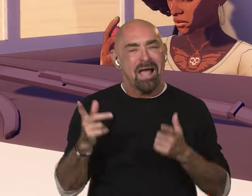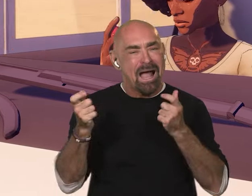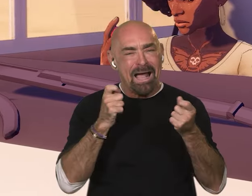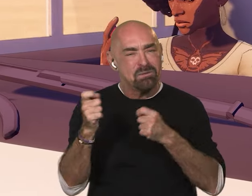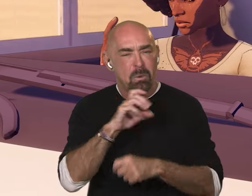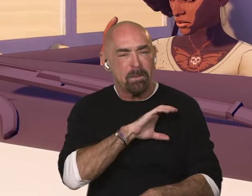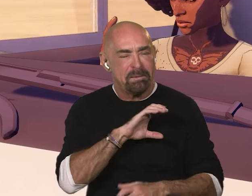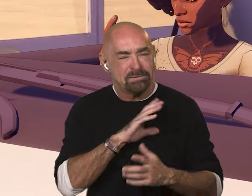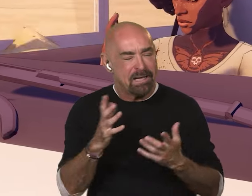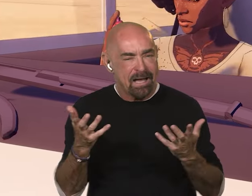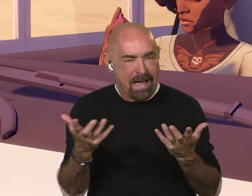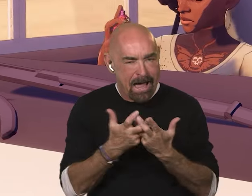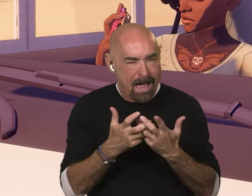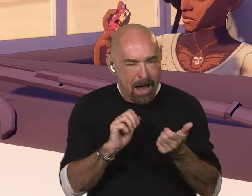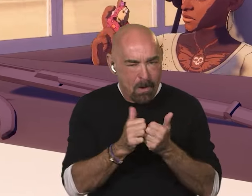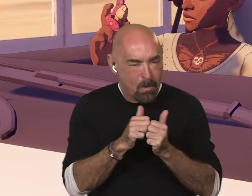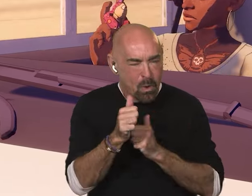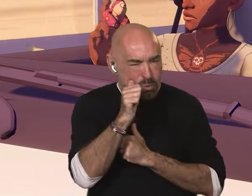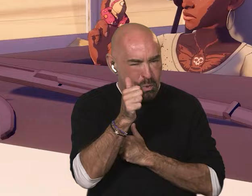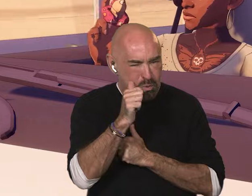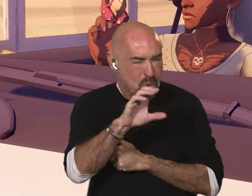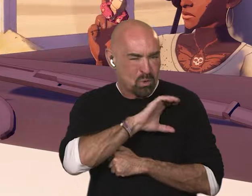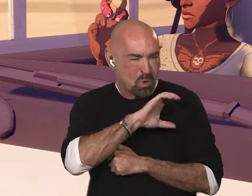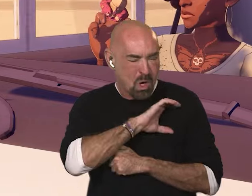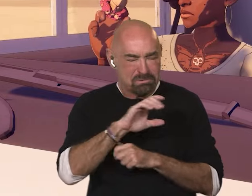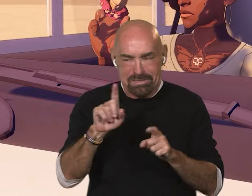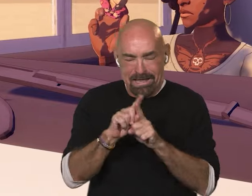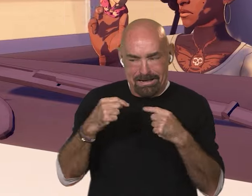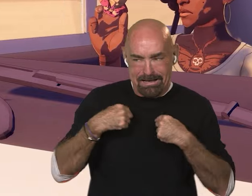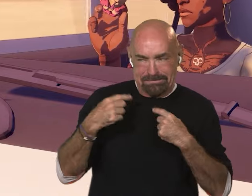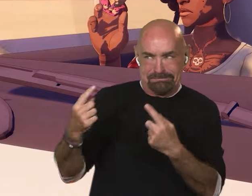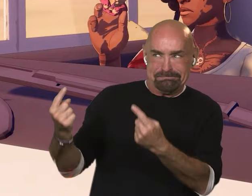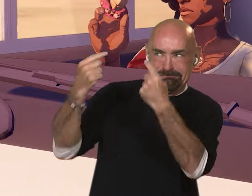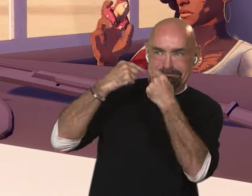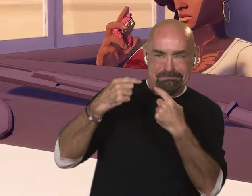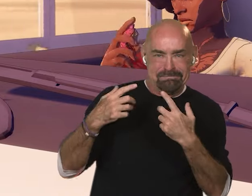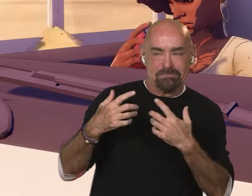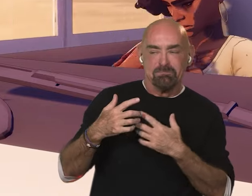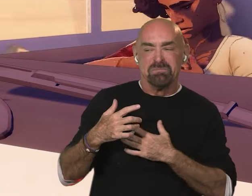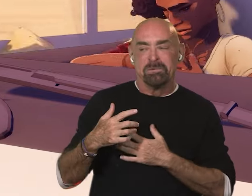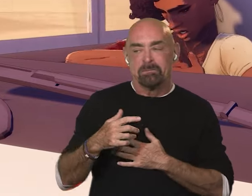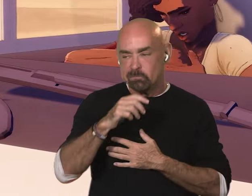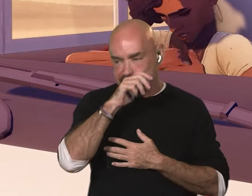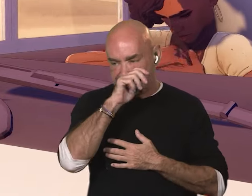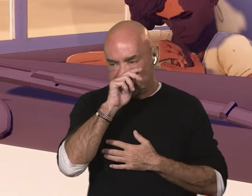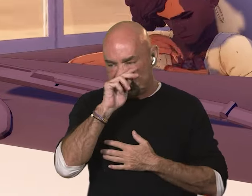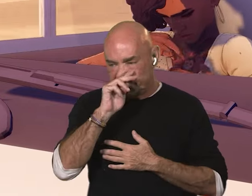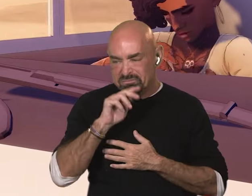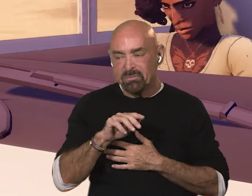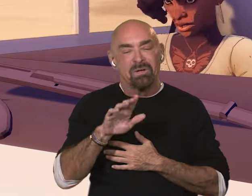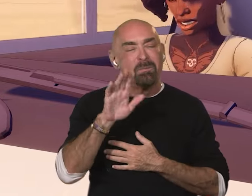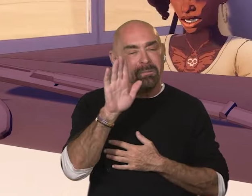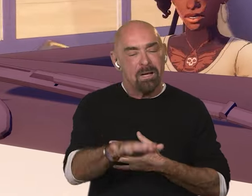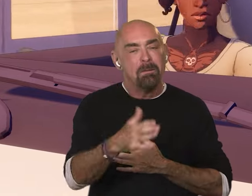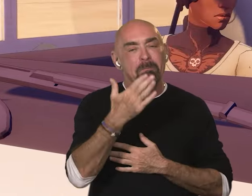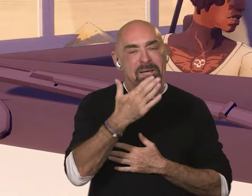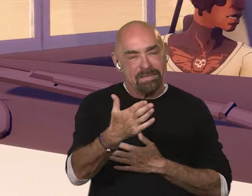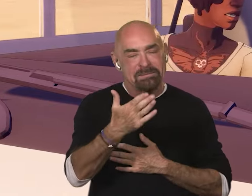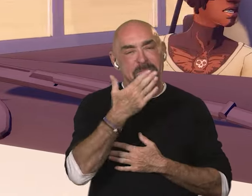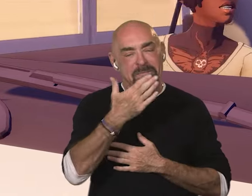Handle the police how exactly? You know what cops do to people like us. Sai.